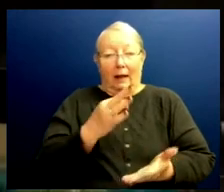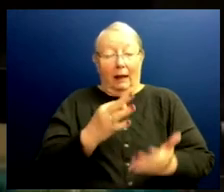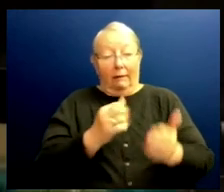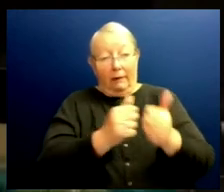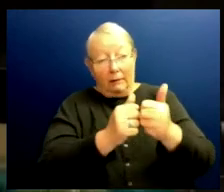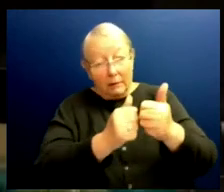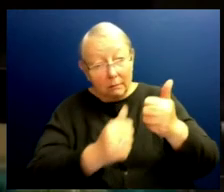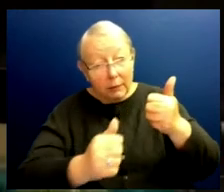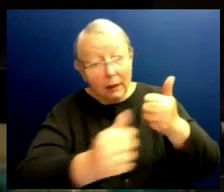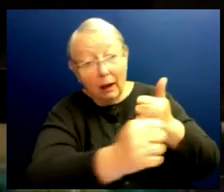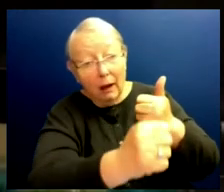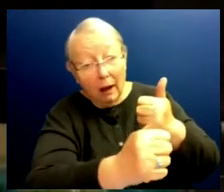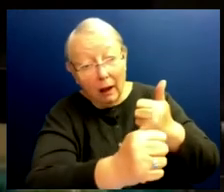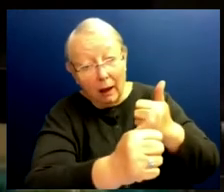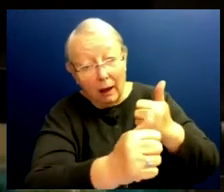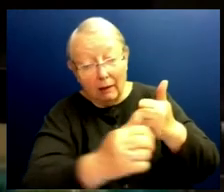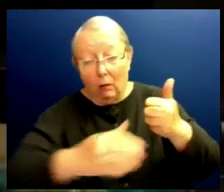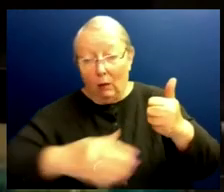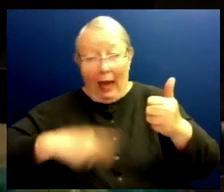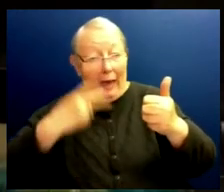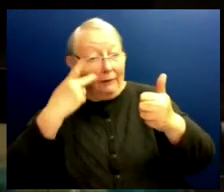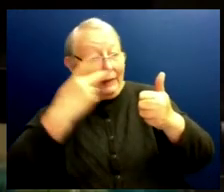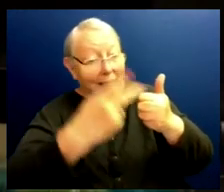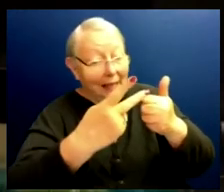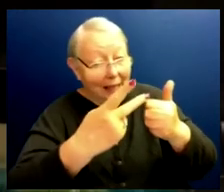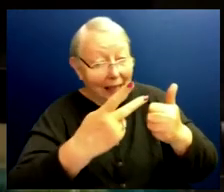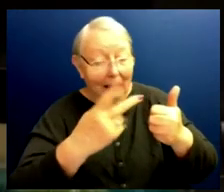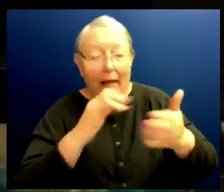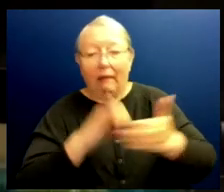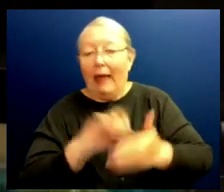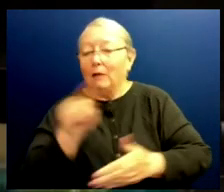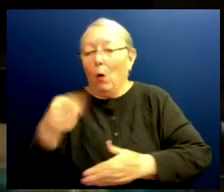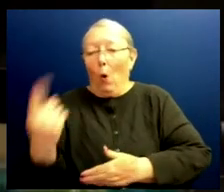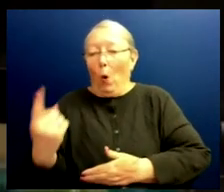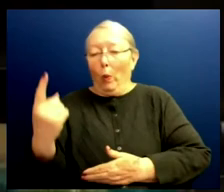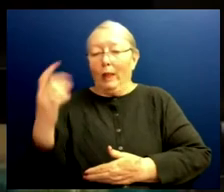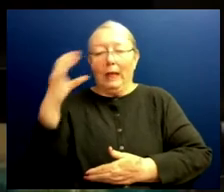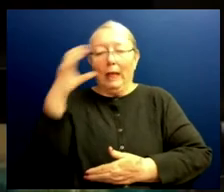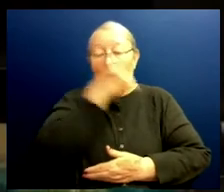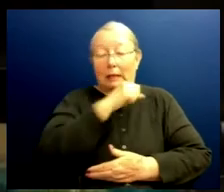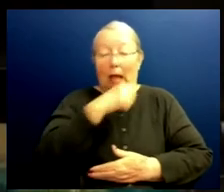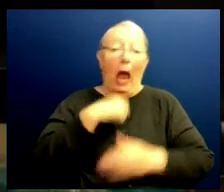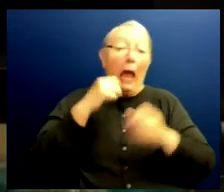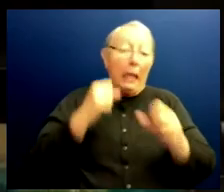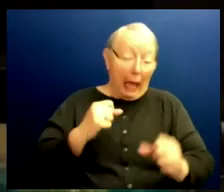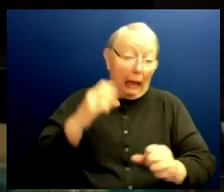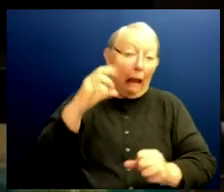that's not supported by observations, is speculation. So I can speculate,